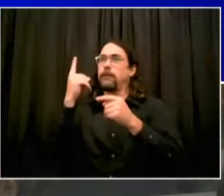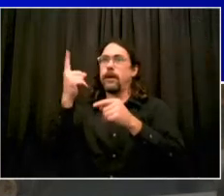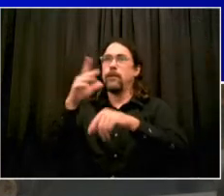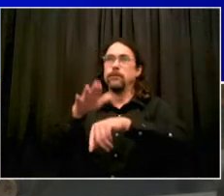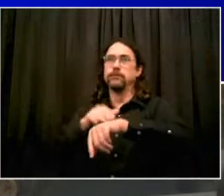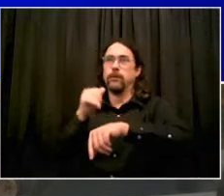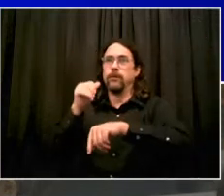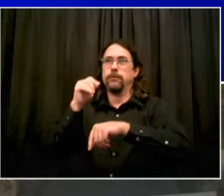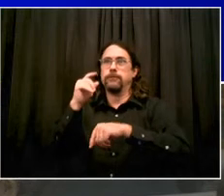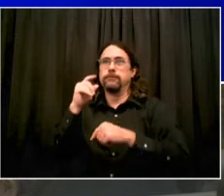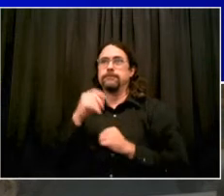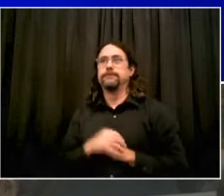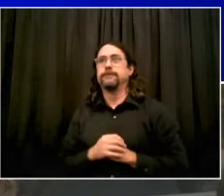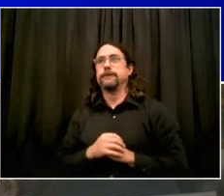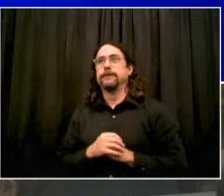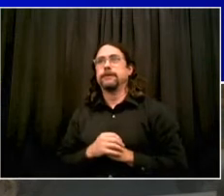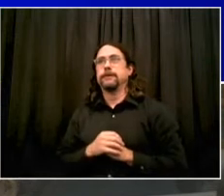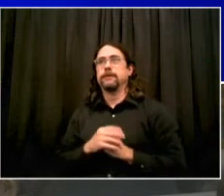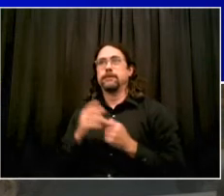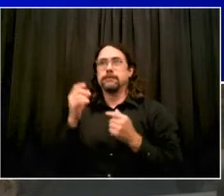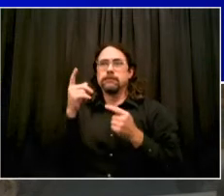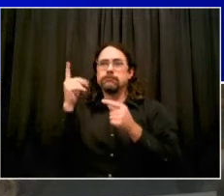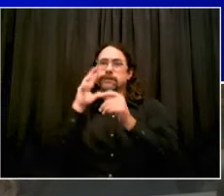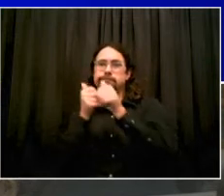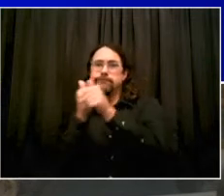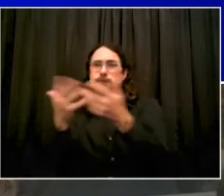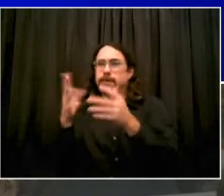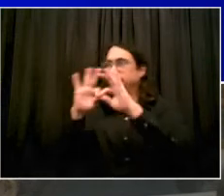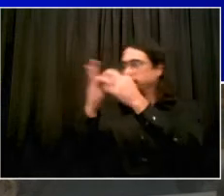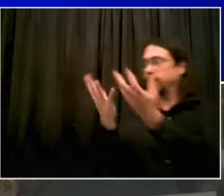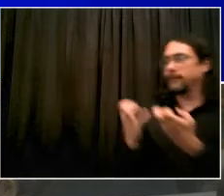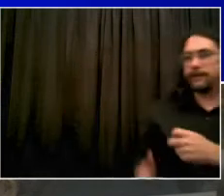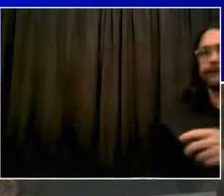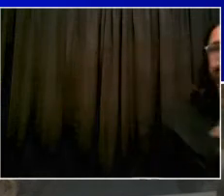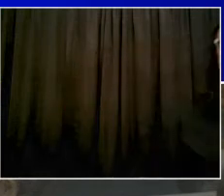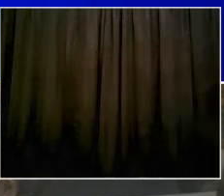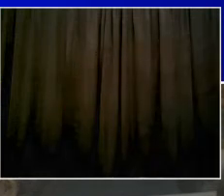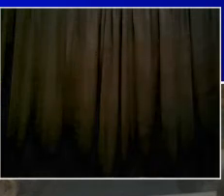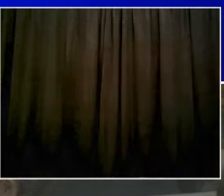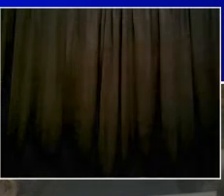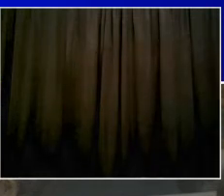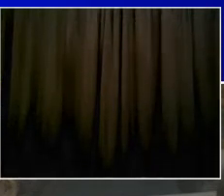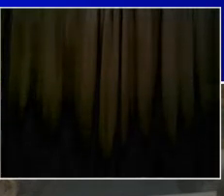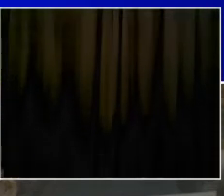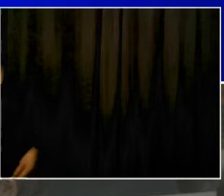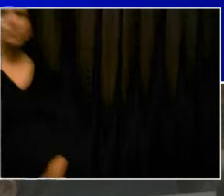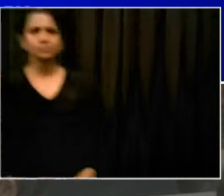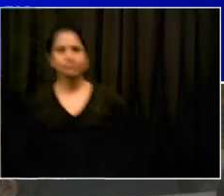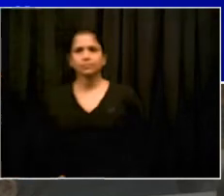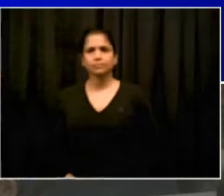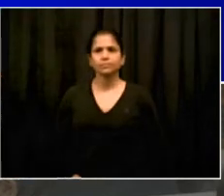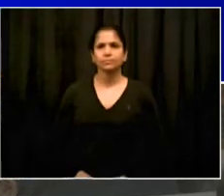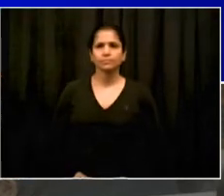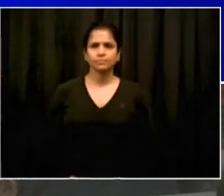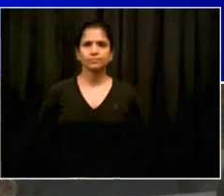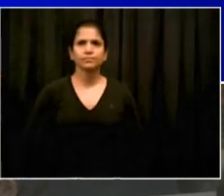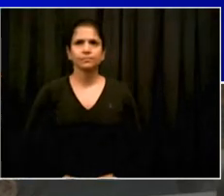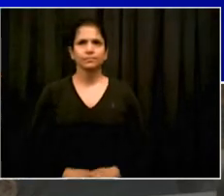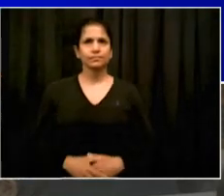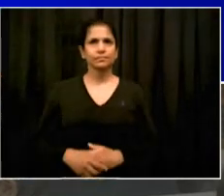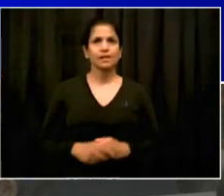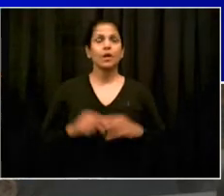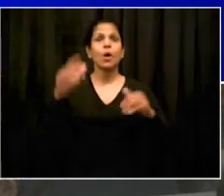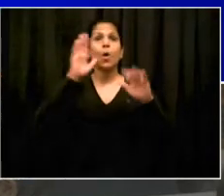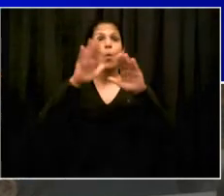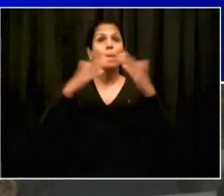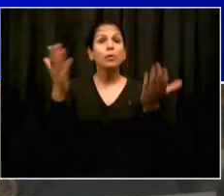families. And we're going to do it carefully, and we're going to do it safely. And there's been a tremendous focus on health and safety at the Department of Education,